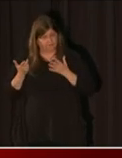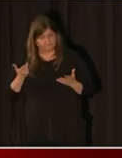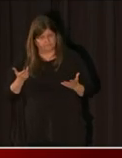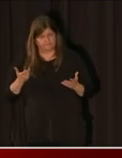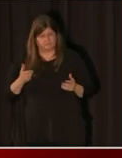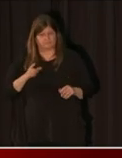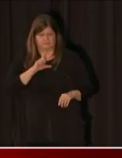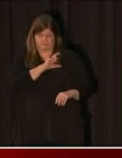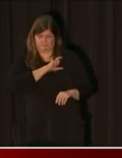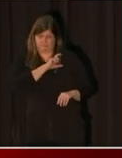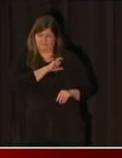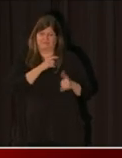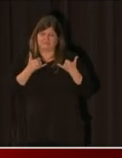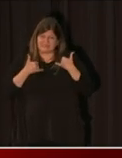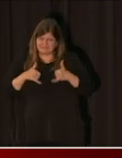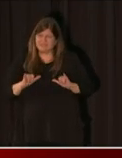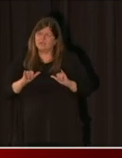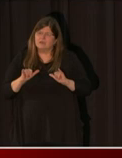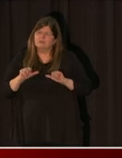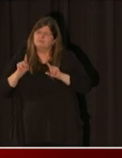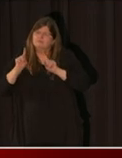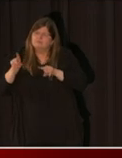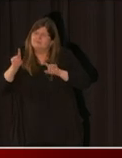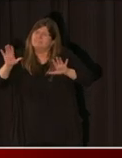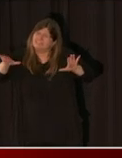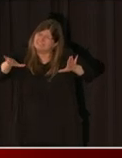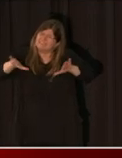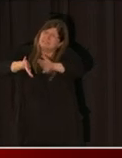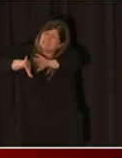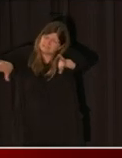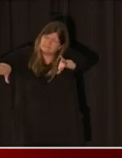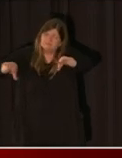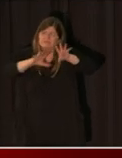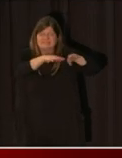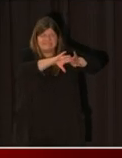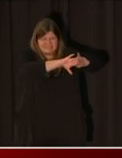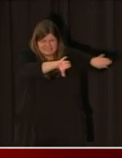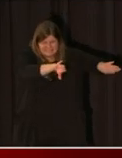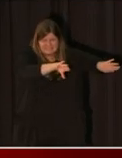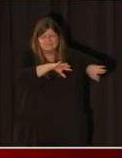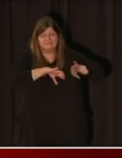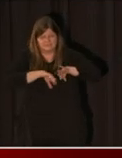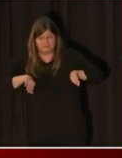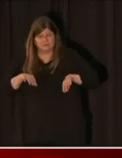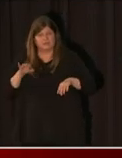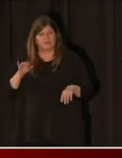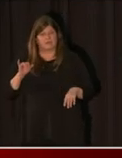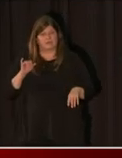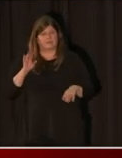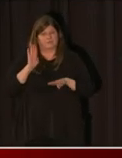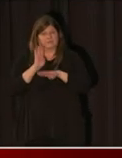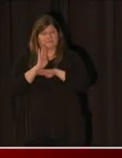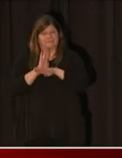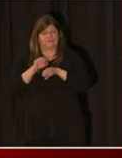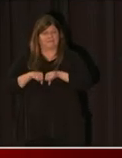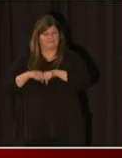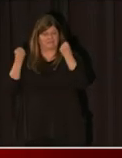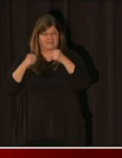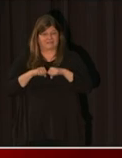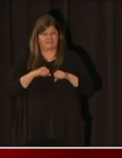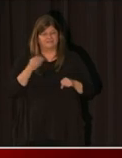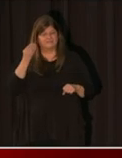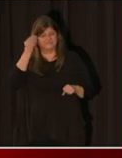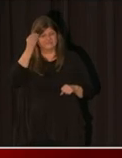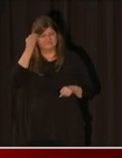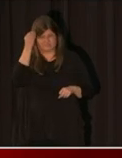to disperse, report possible business violations to DCRA and ABRA, and respond